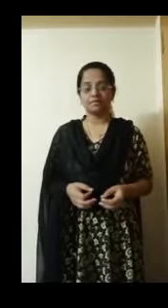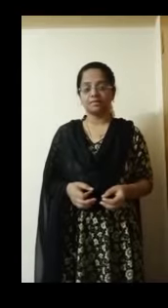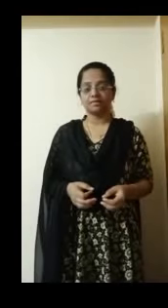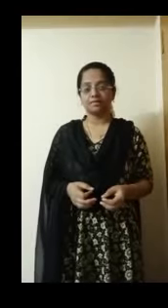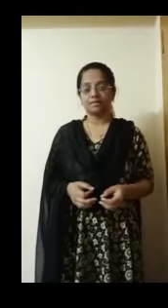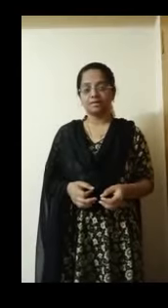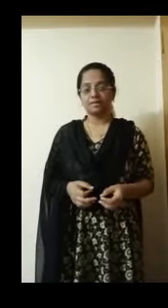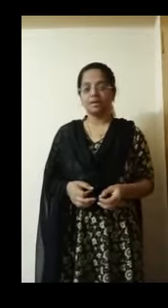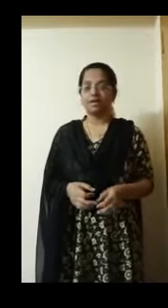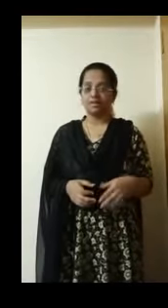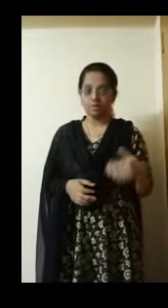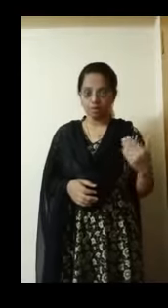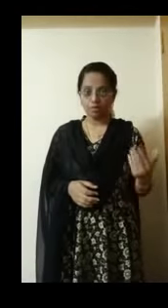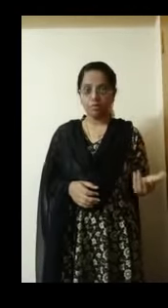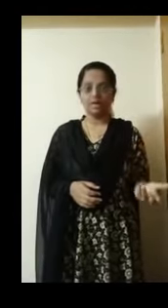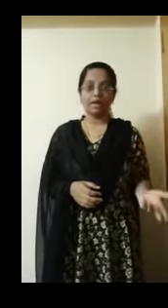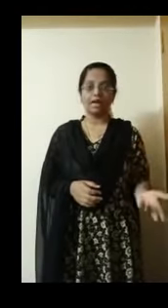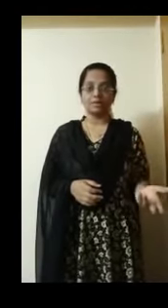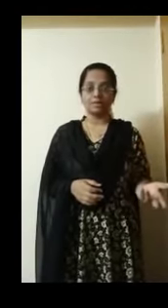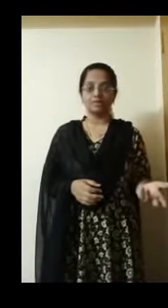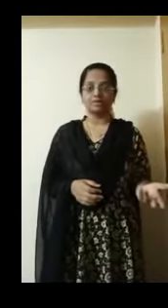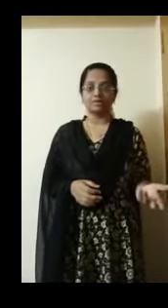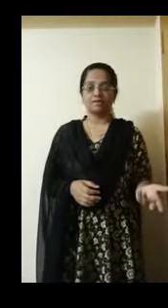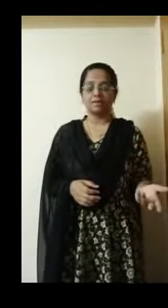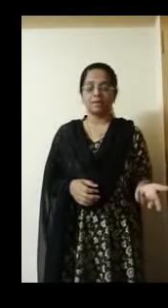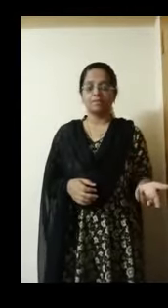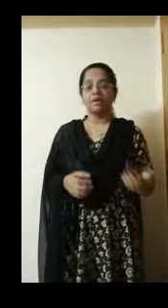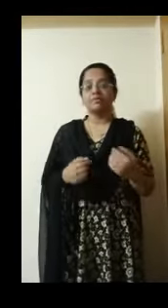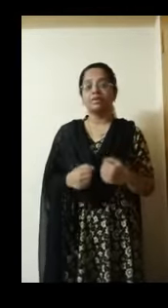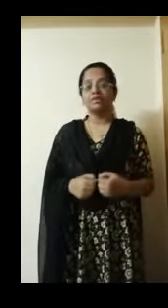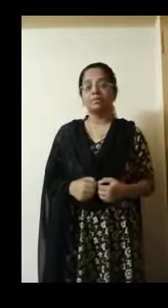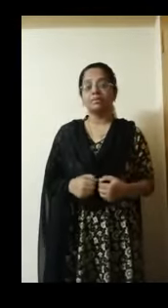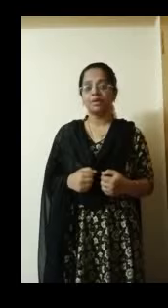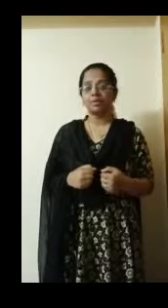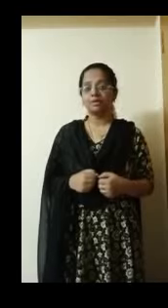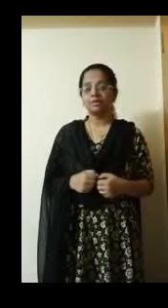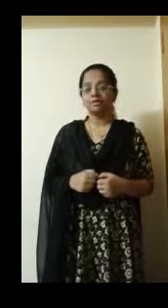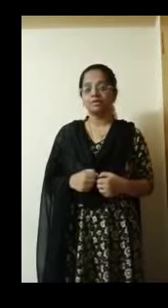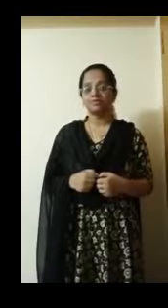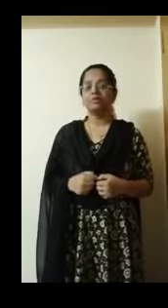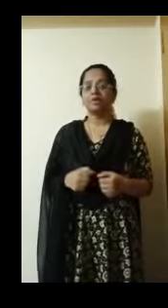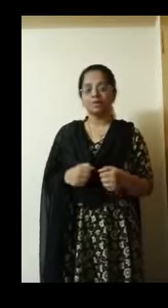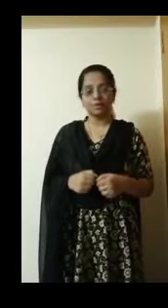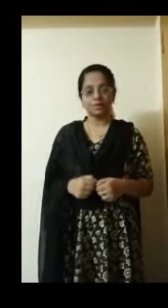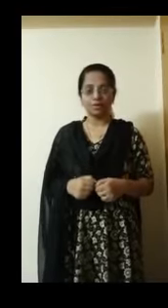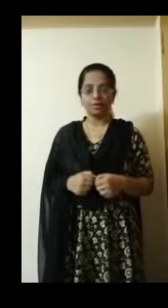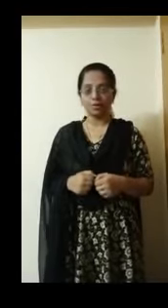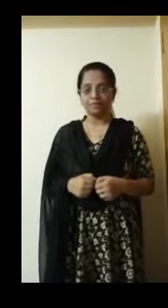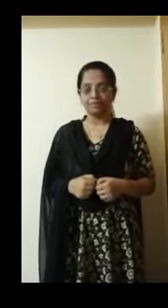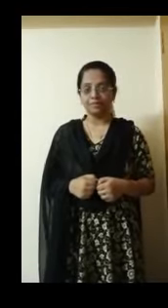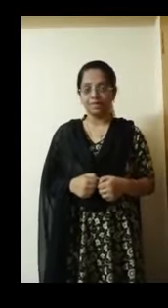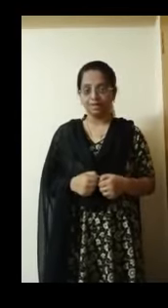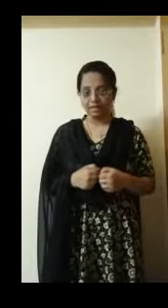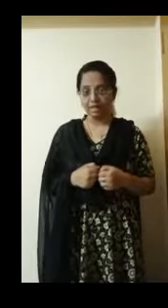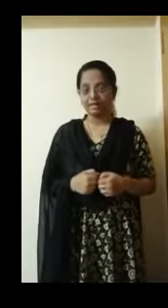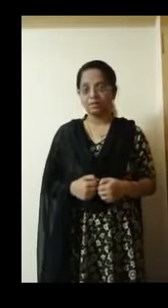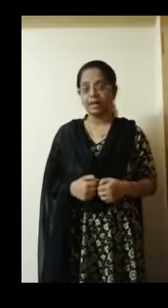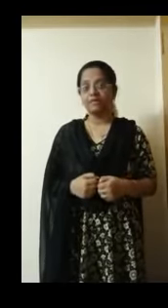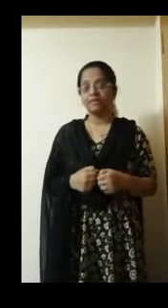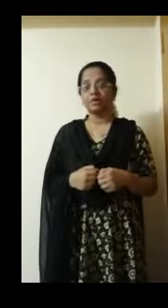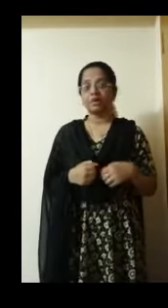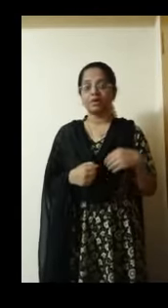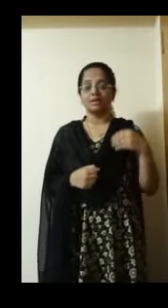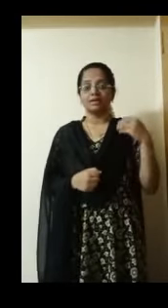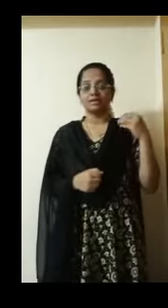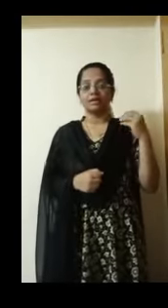thing. They doesn't want to even care about that. But we people, we do at our home. That's why